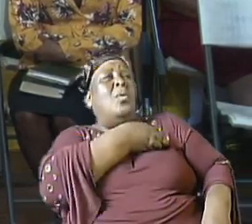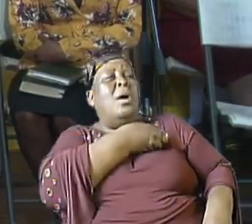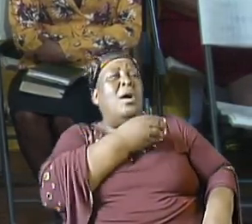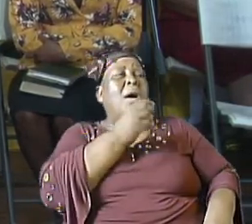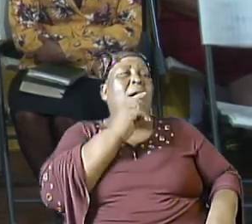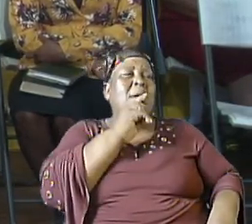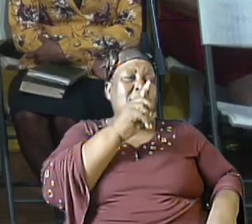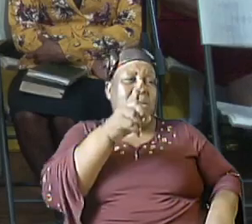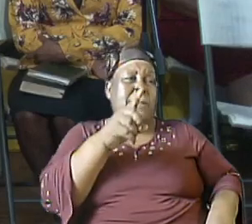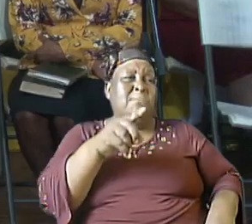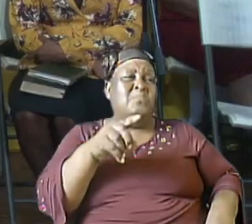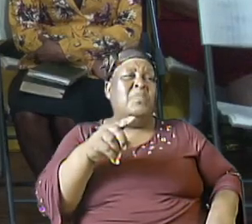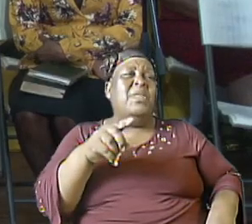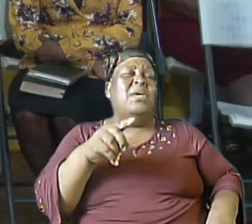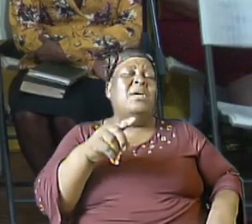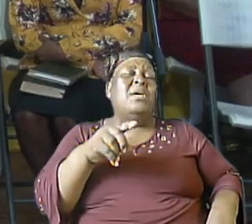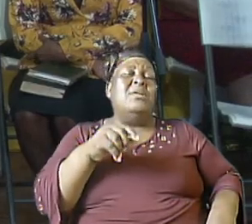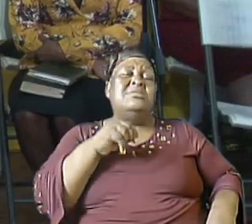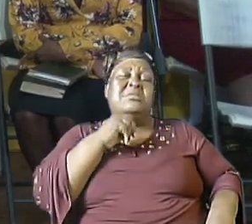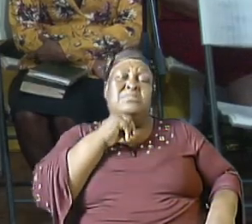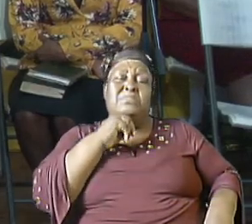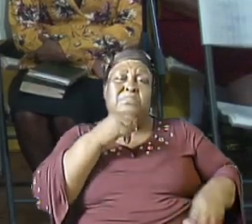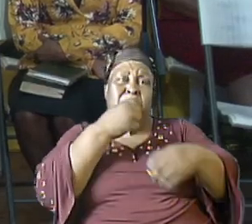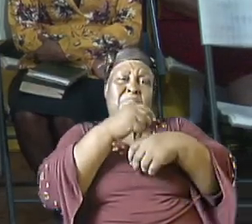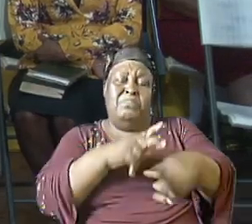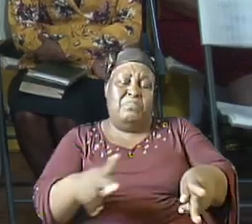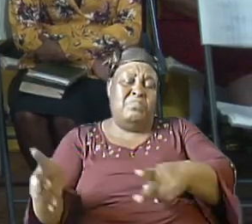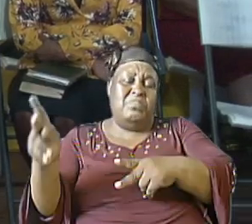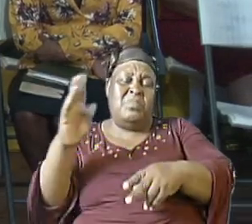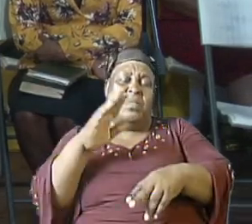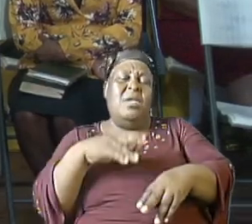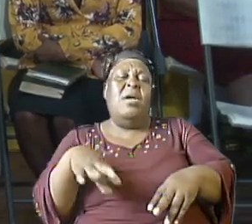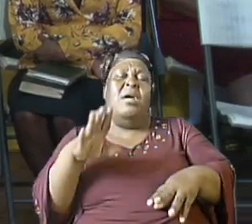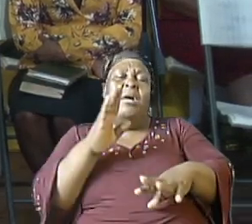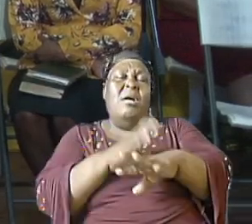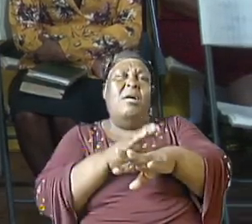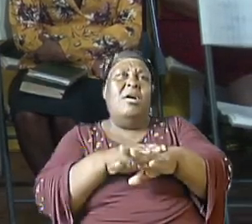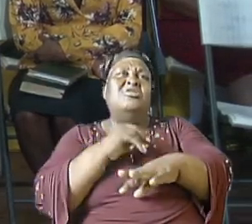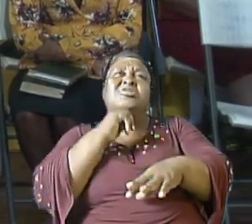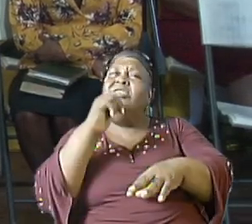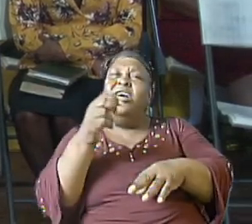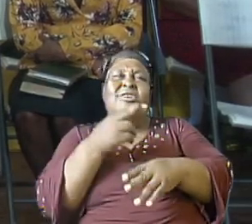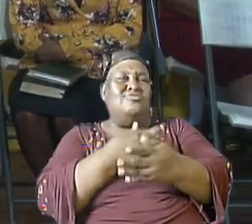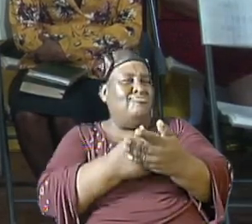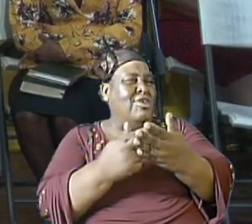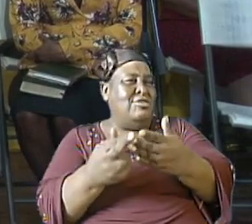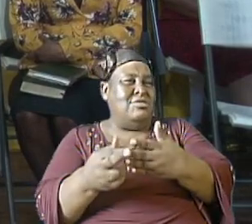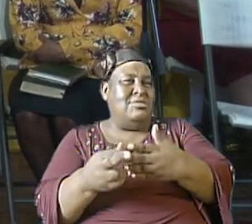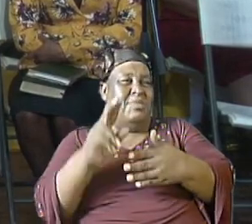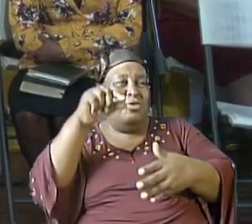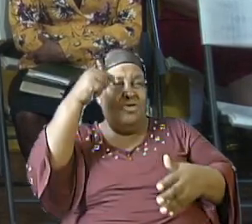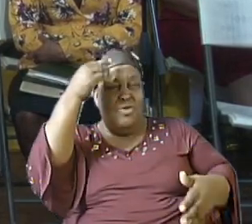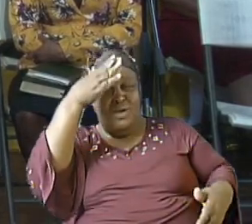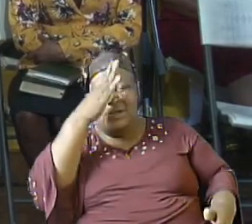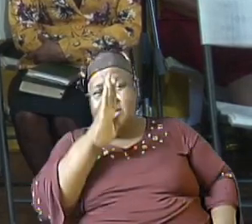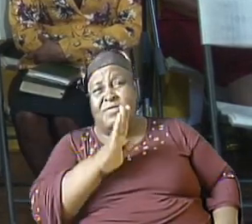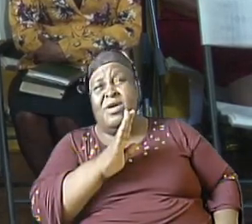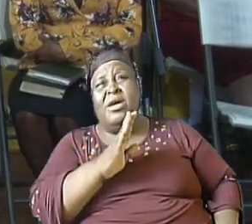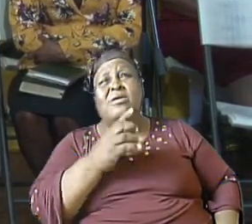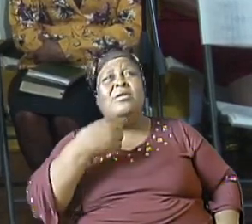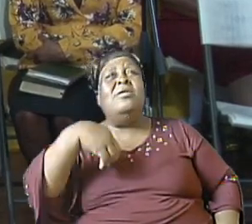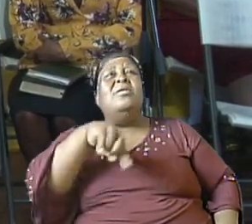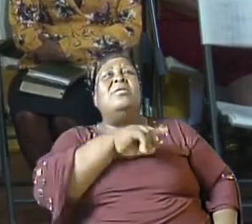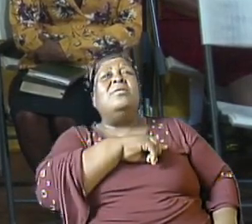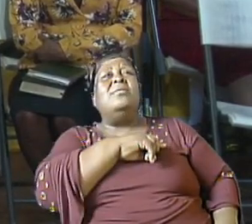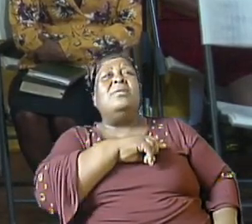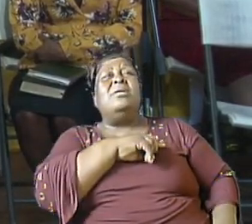heart are set on righteous things, right? But by the grace of God,